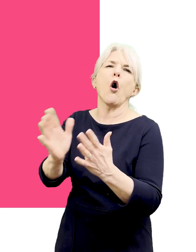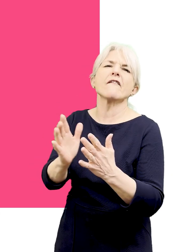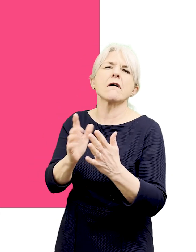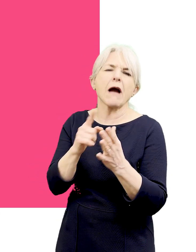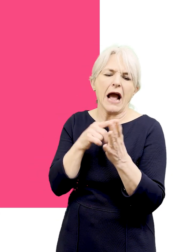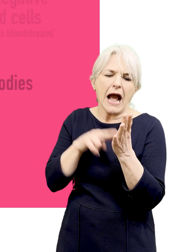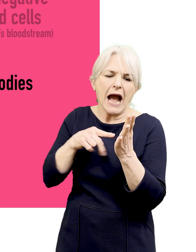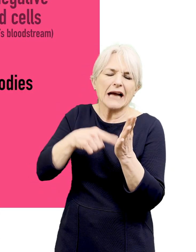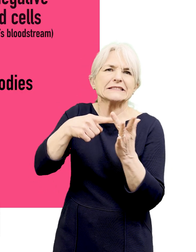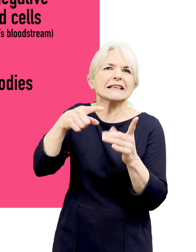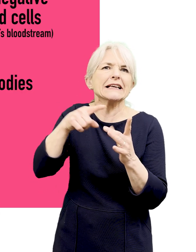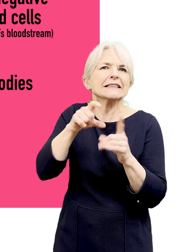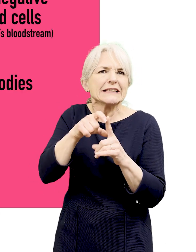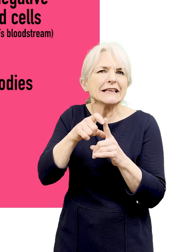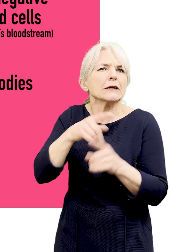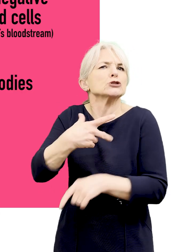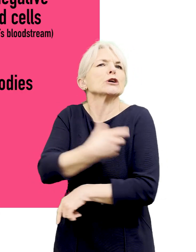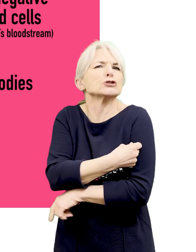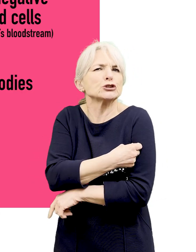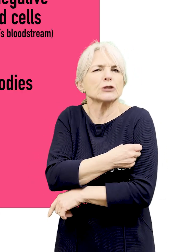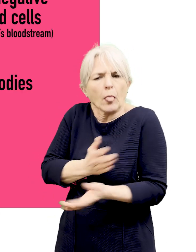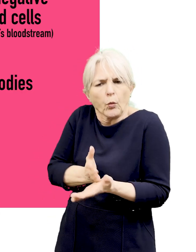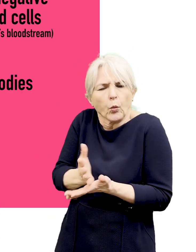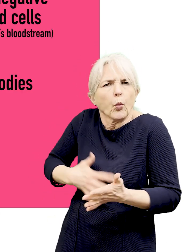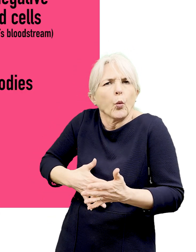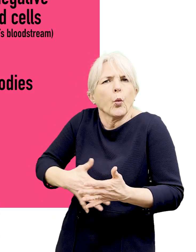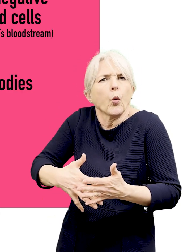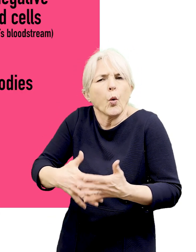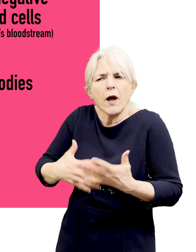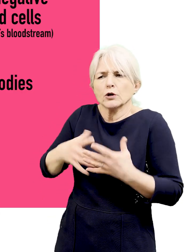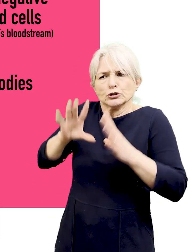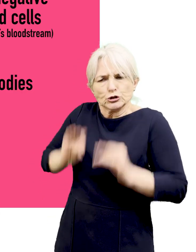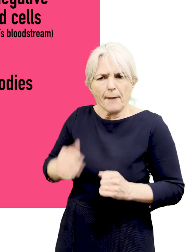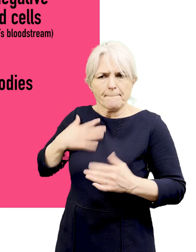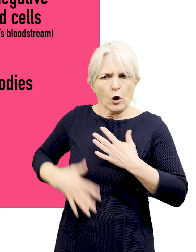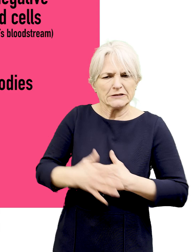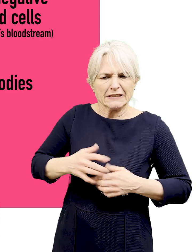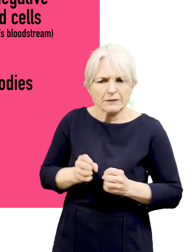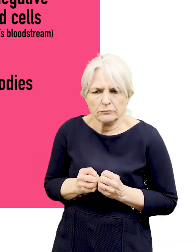her from making harmful antibodies which could make her baby unwell.